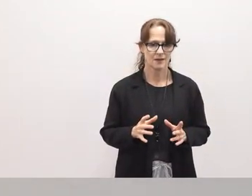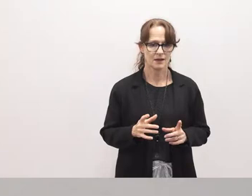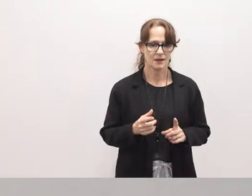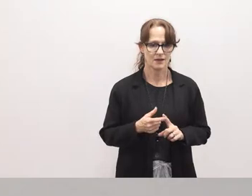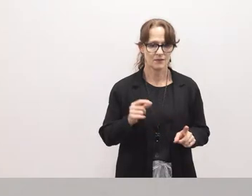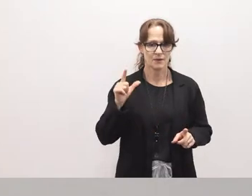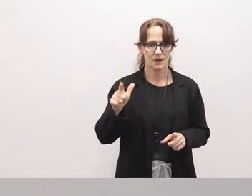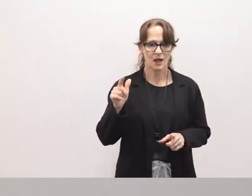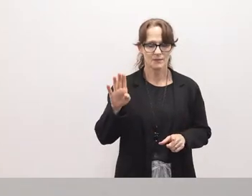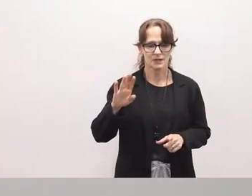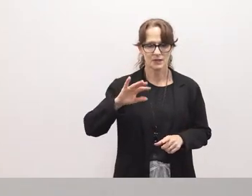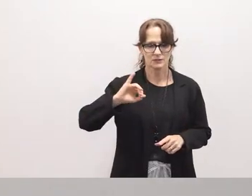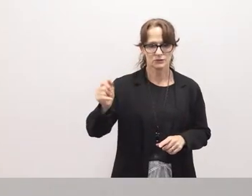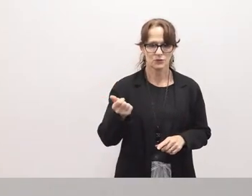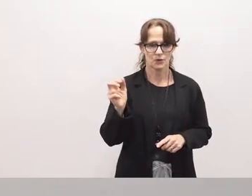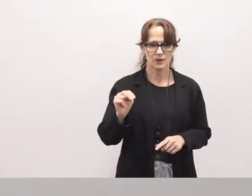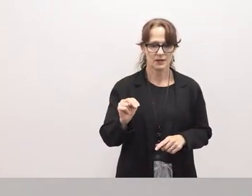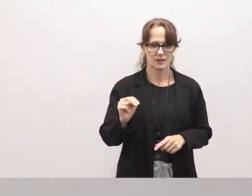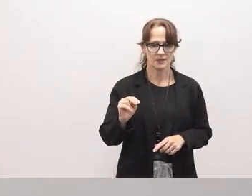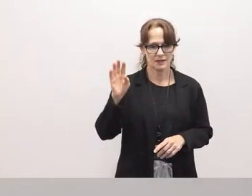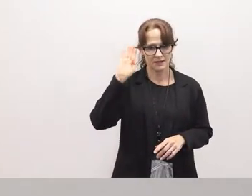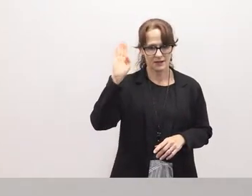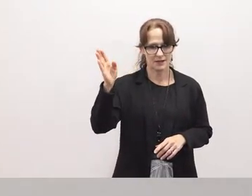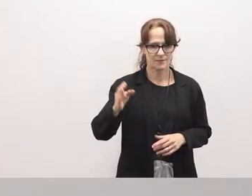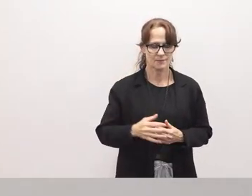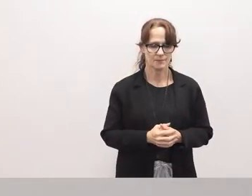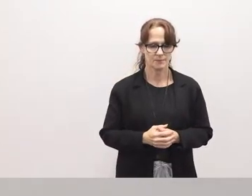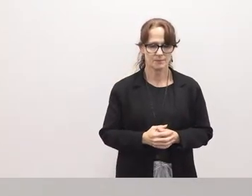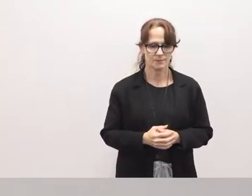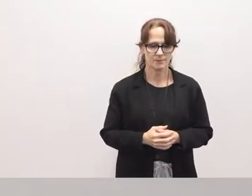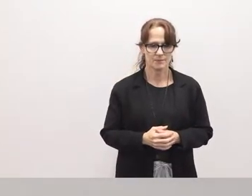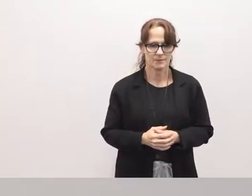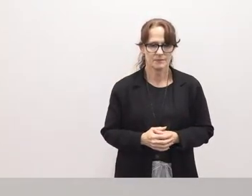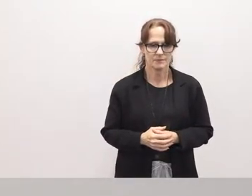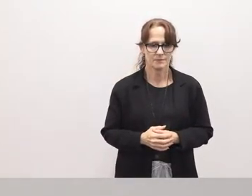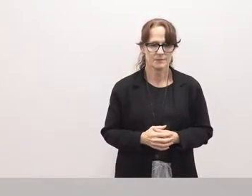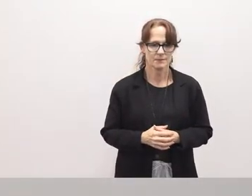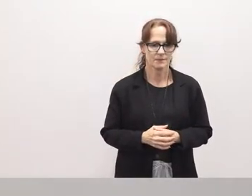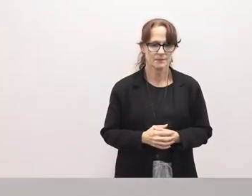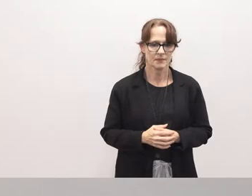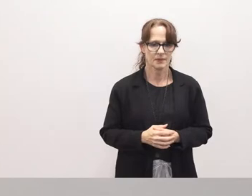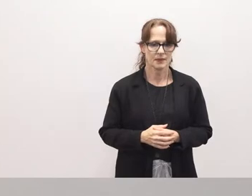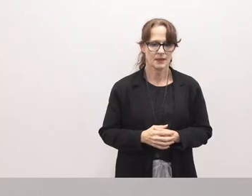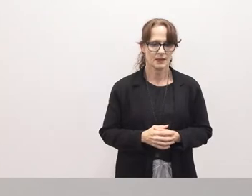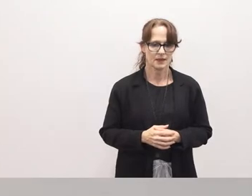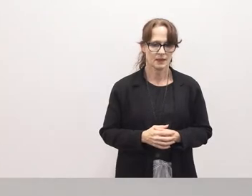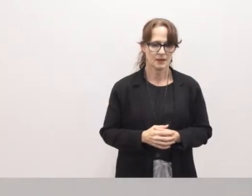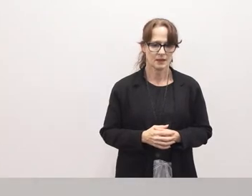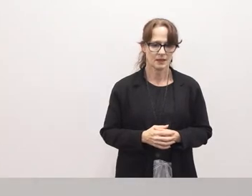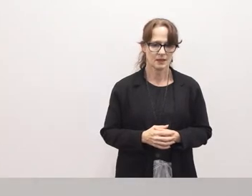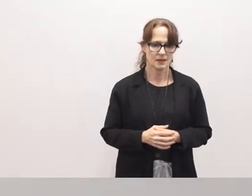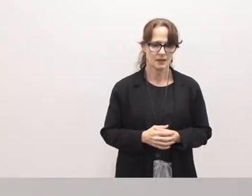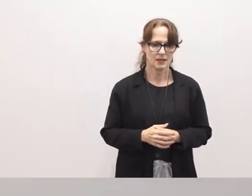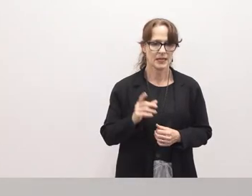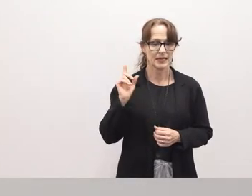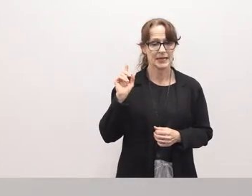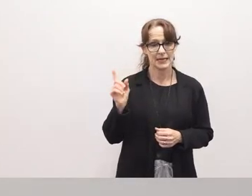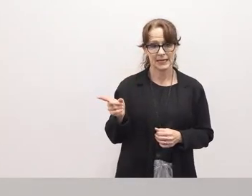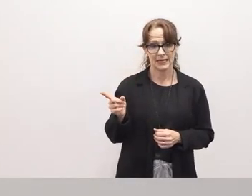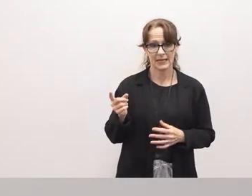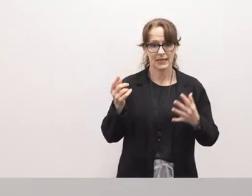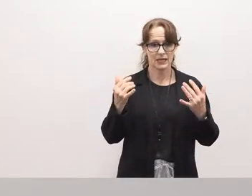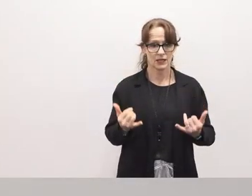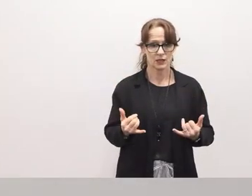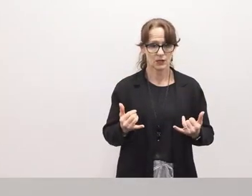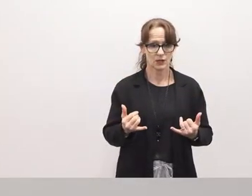from Long Beach, Jordan. Hi. And here's some highlights from his application. He is currently